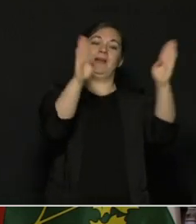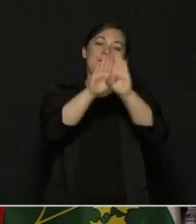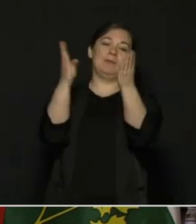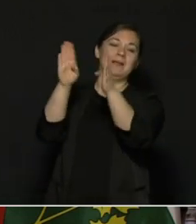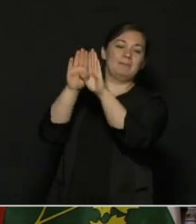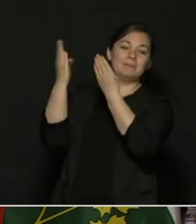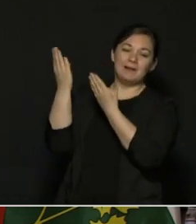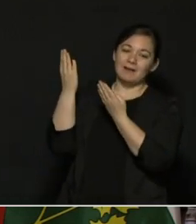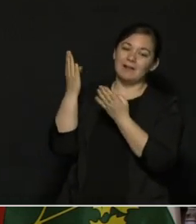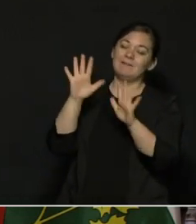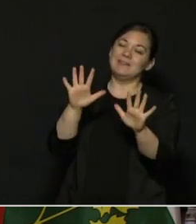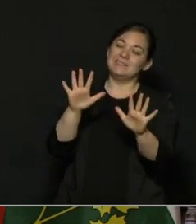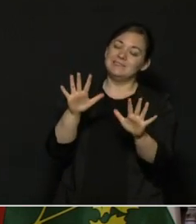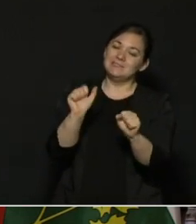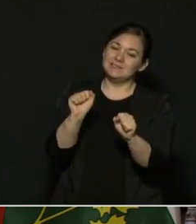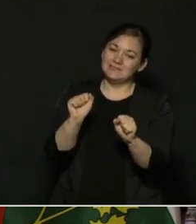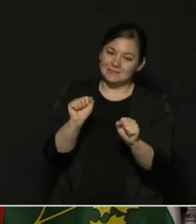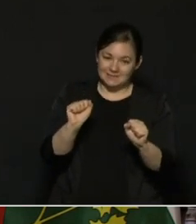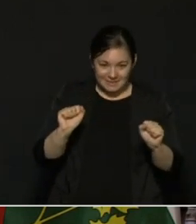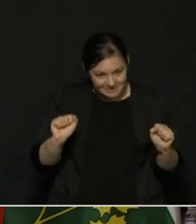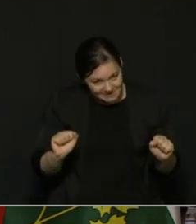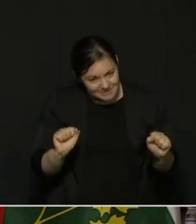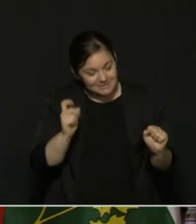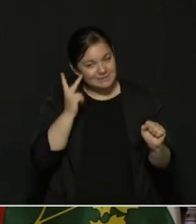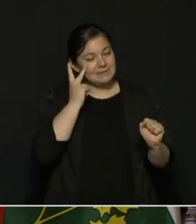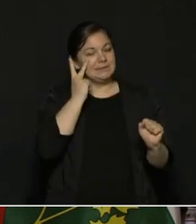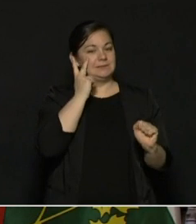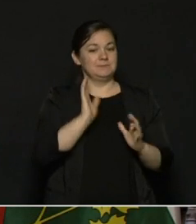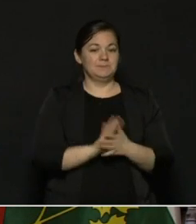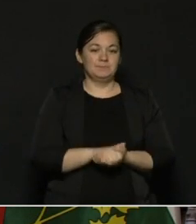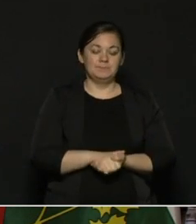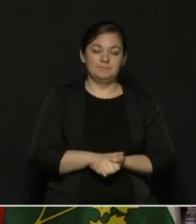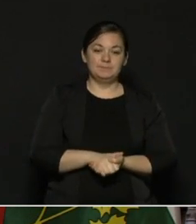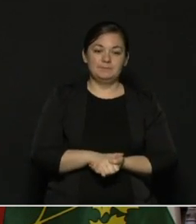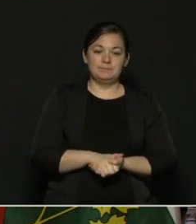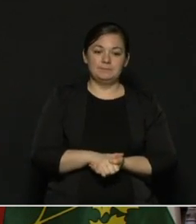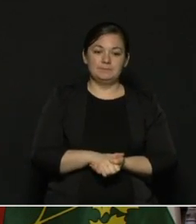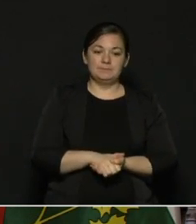amounts. Okay, we're going to move to the last caller on the line.